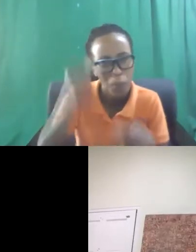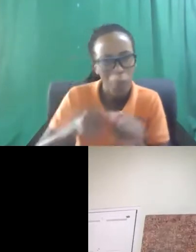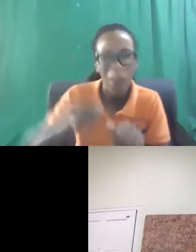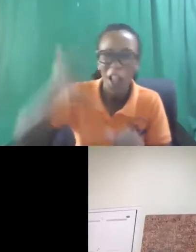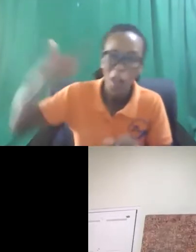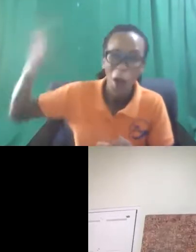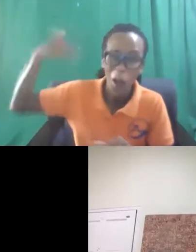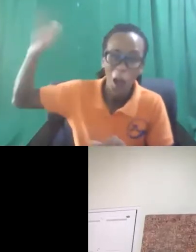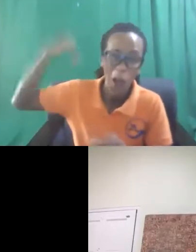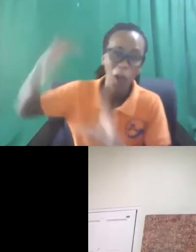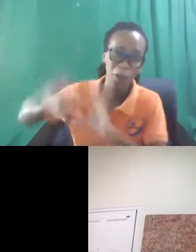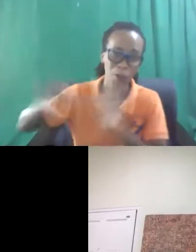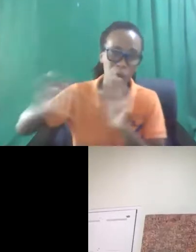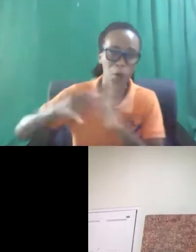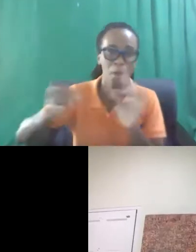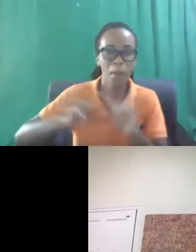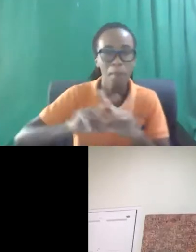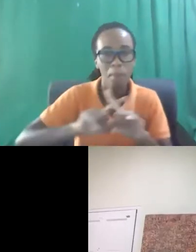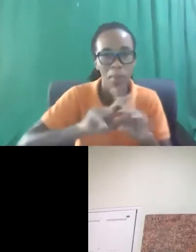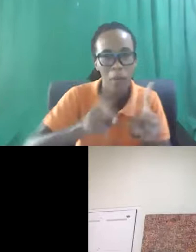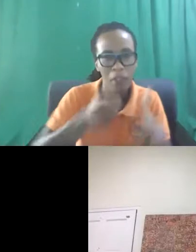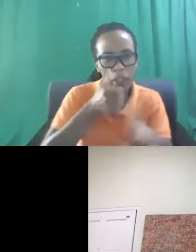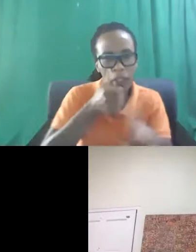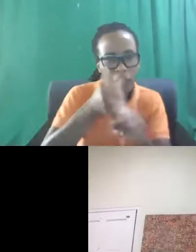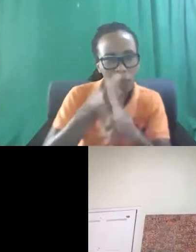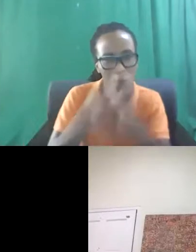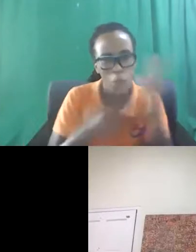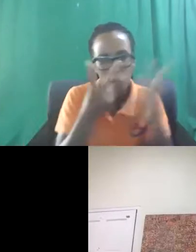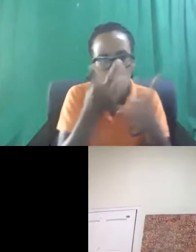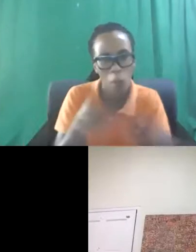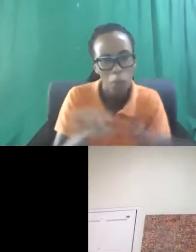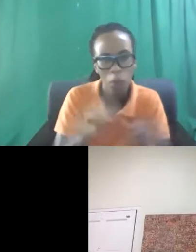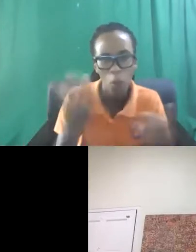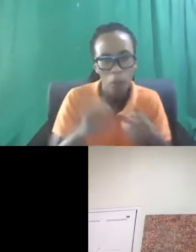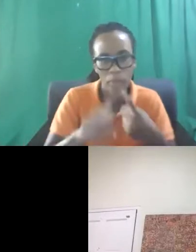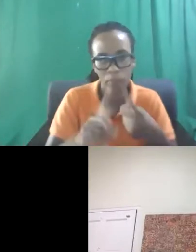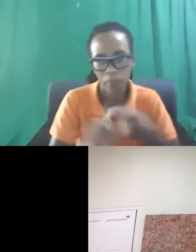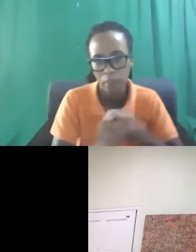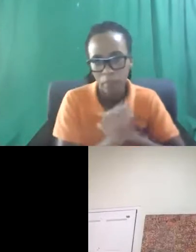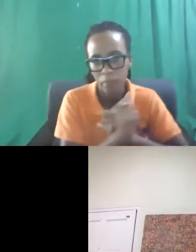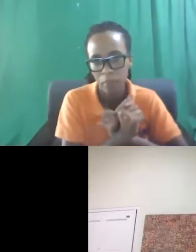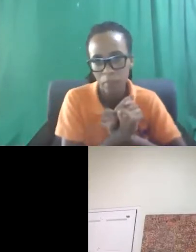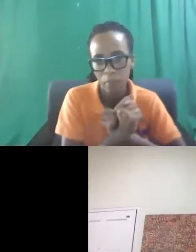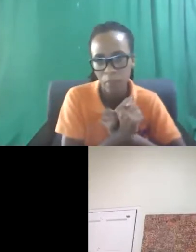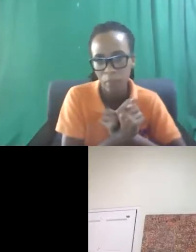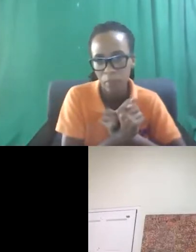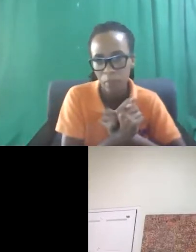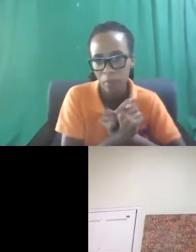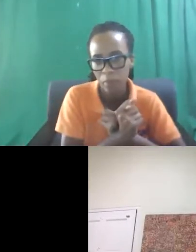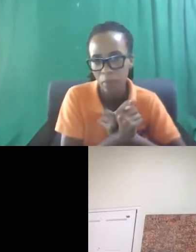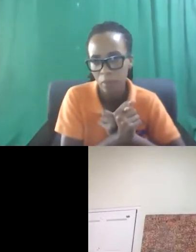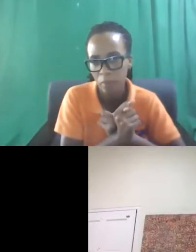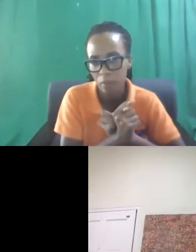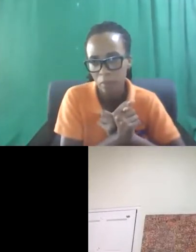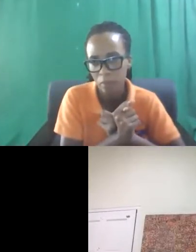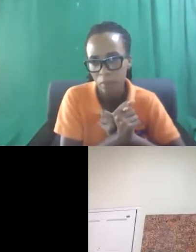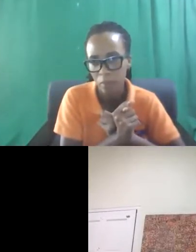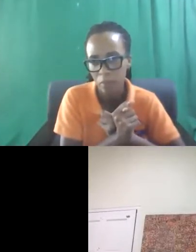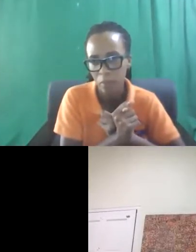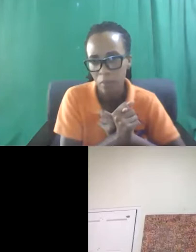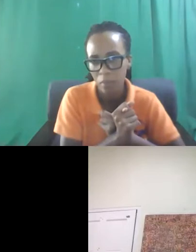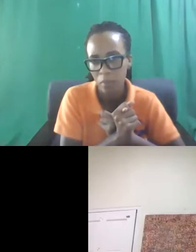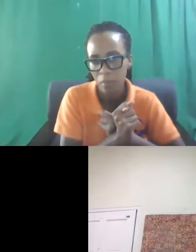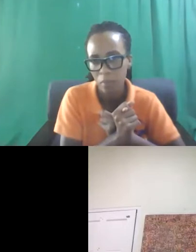But I guess the two things that I can think of that stand out in my memory. One is I was doing